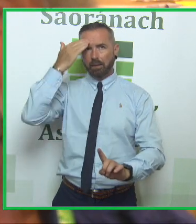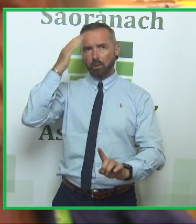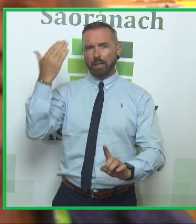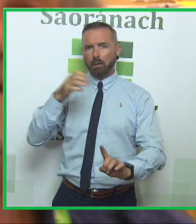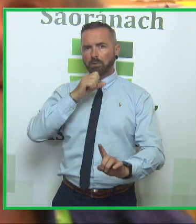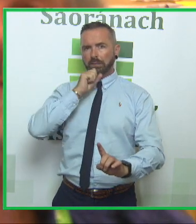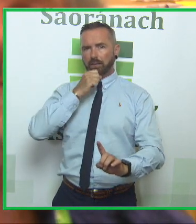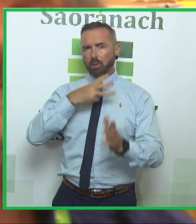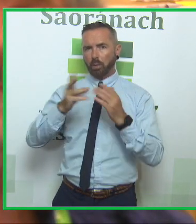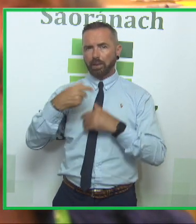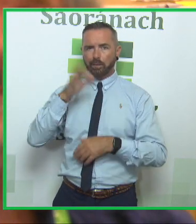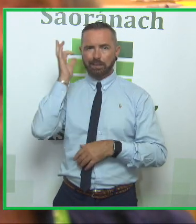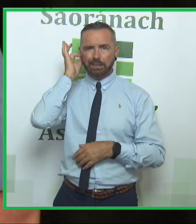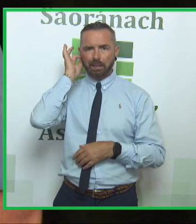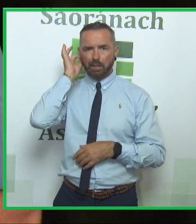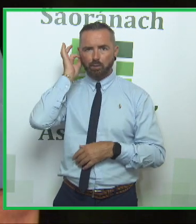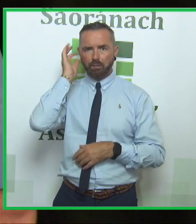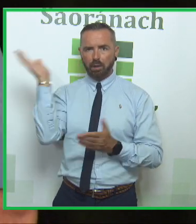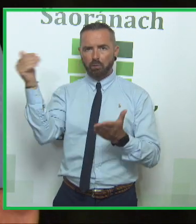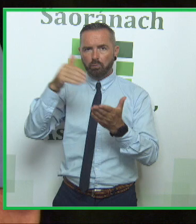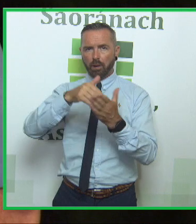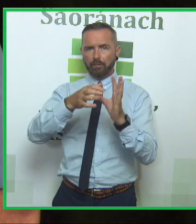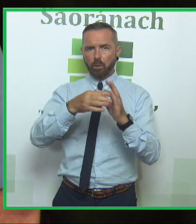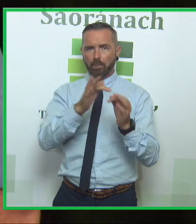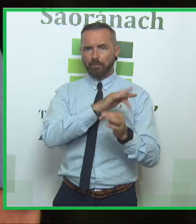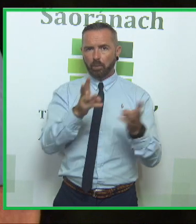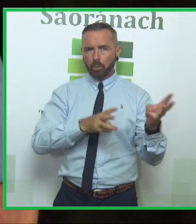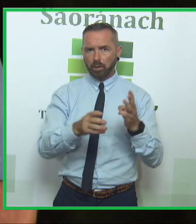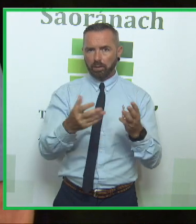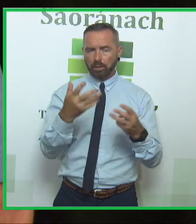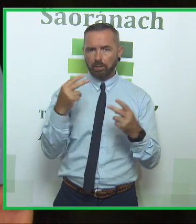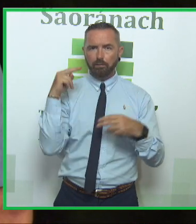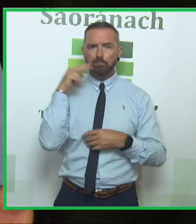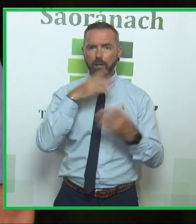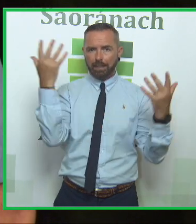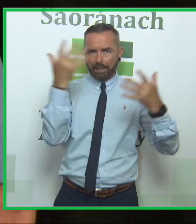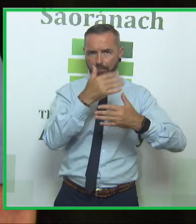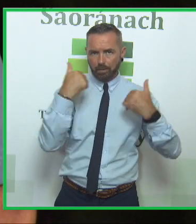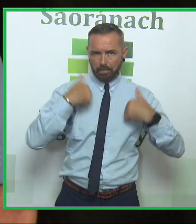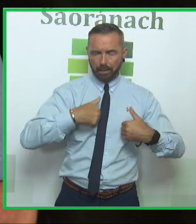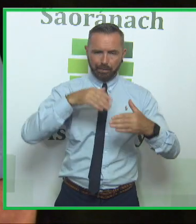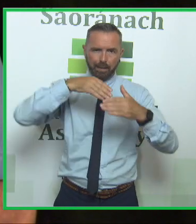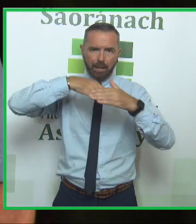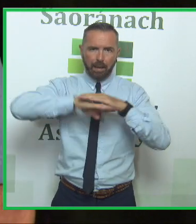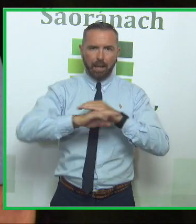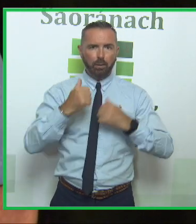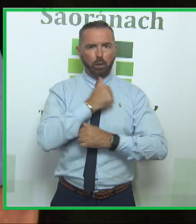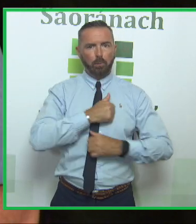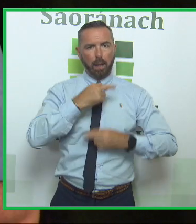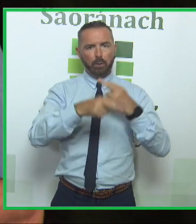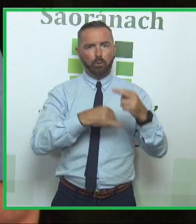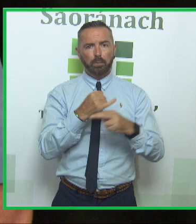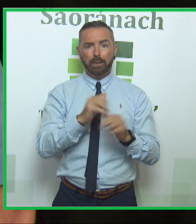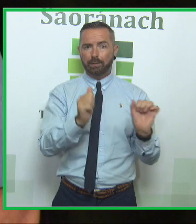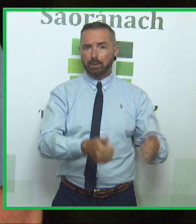teenager, who came home from work one Friday evening, and he went into the bathroom in his